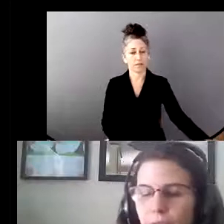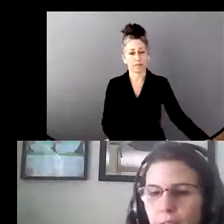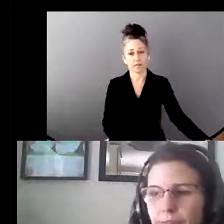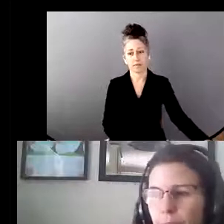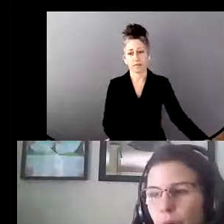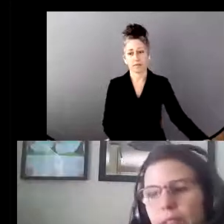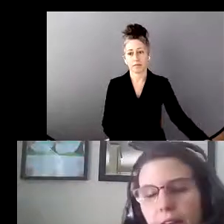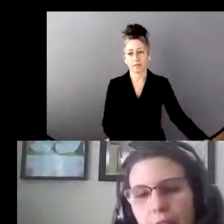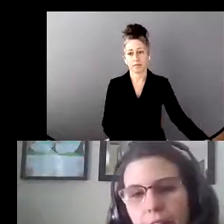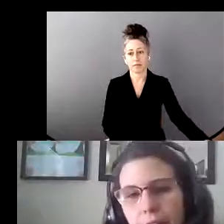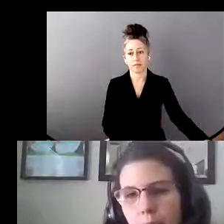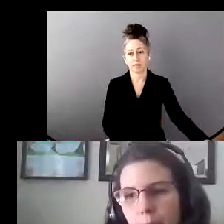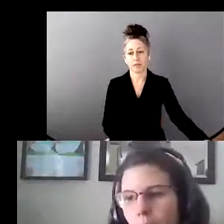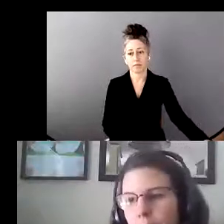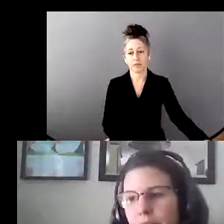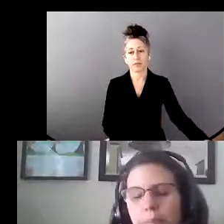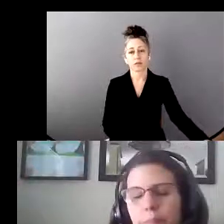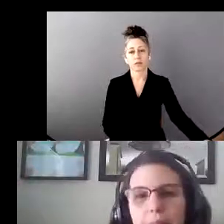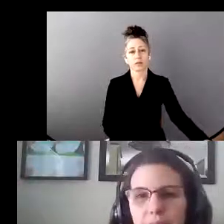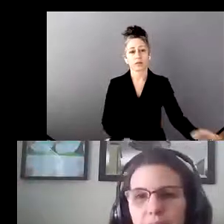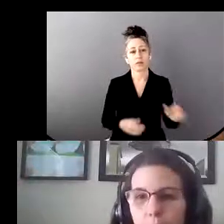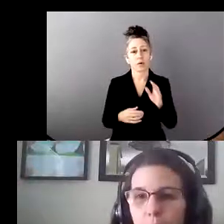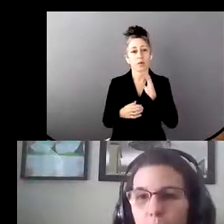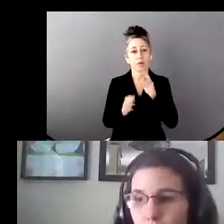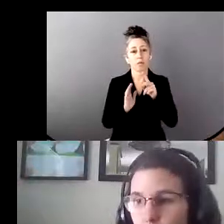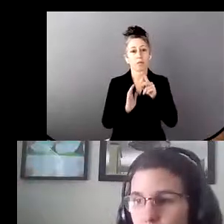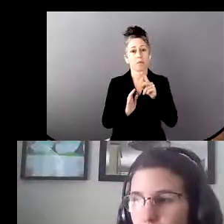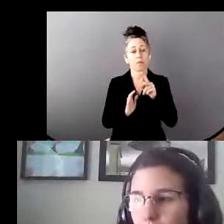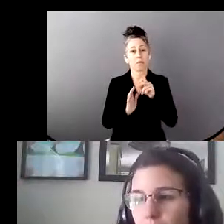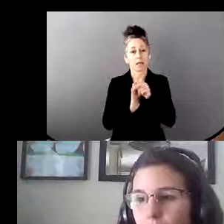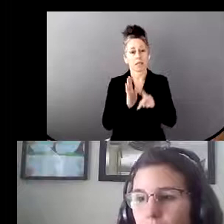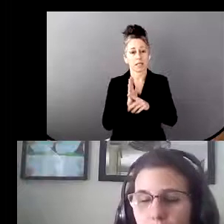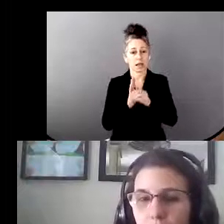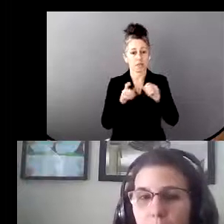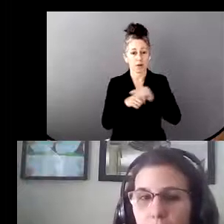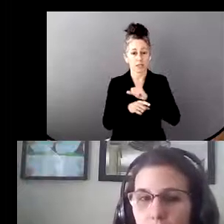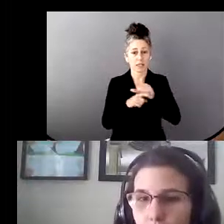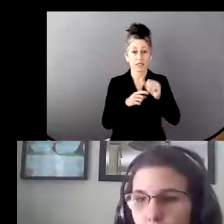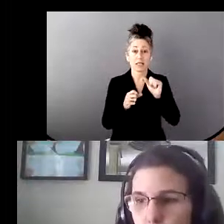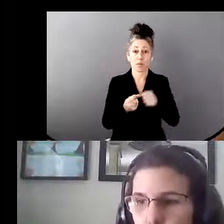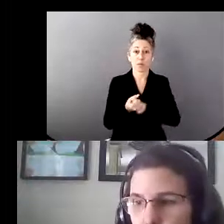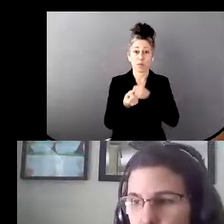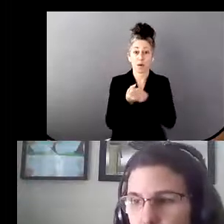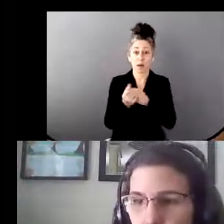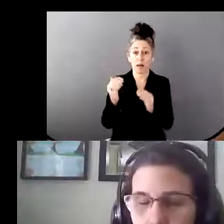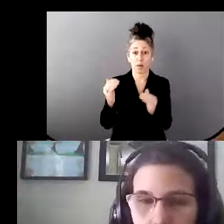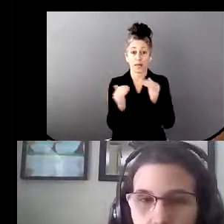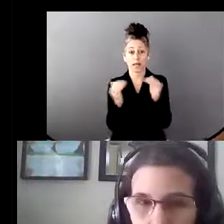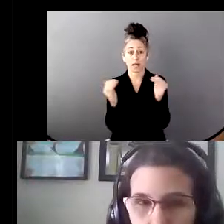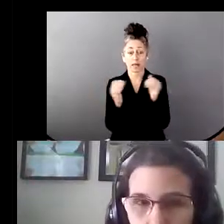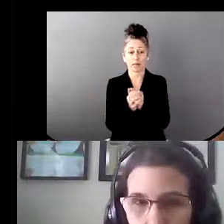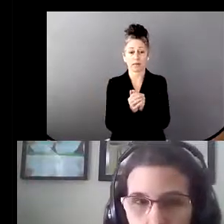the infographic points out areas where policy and practice can promote equity, for example, among the social determinants of health